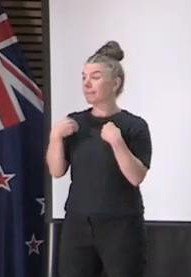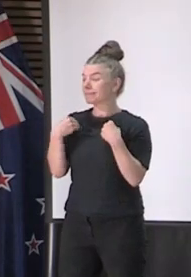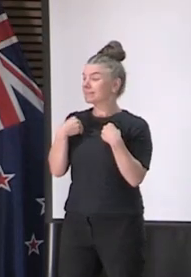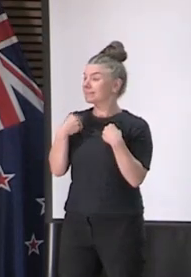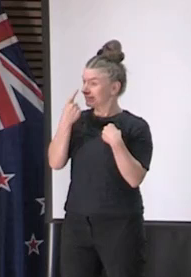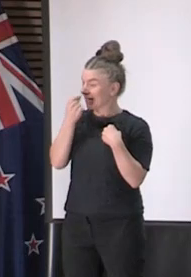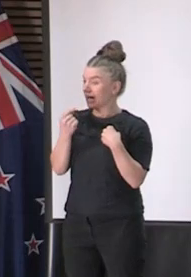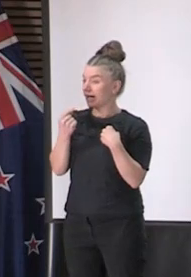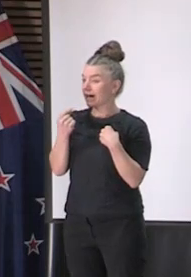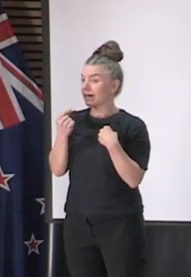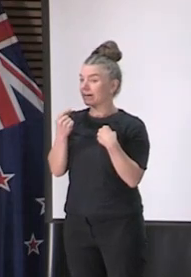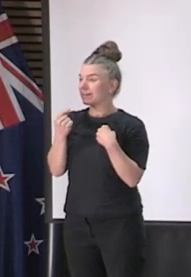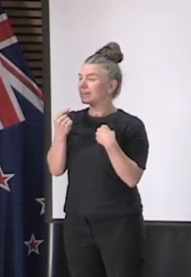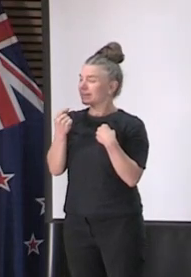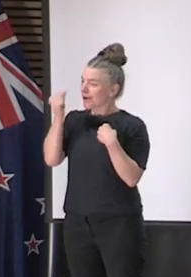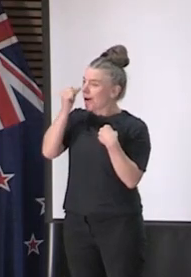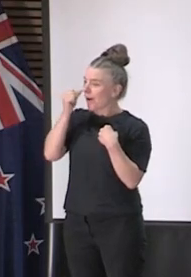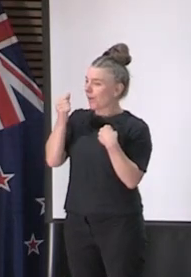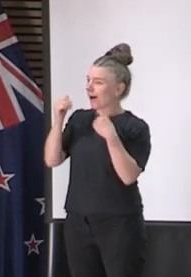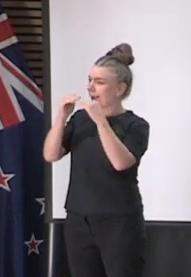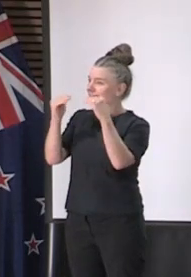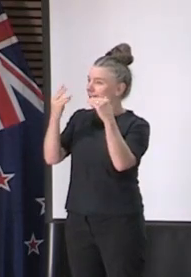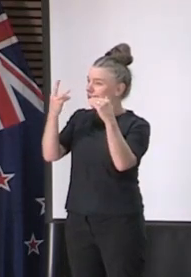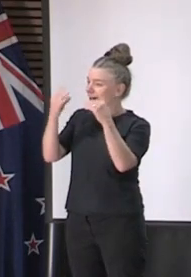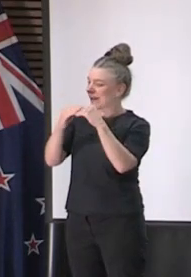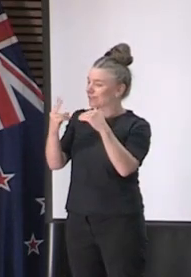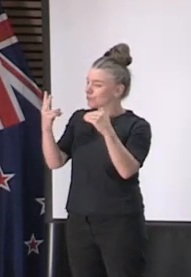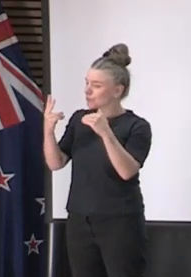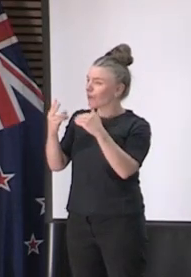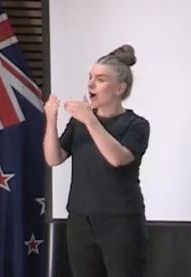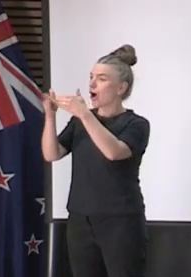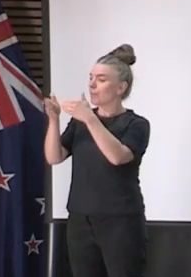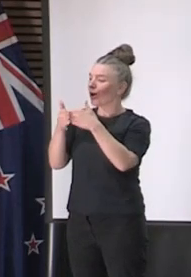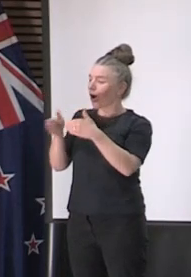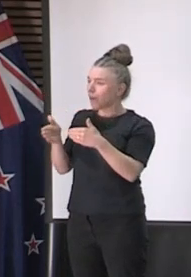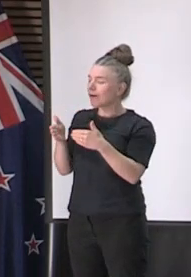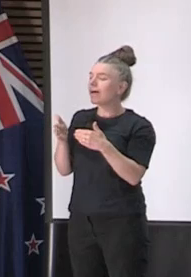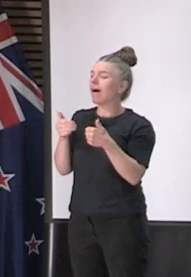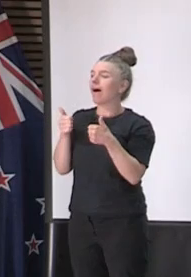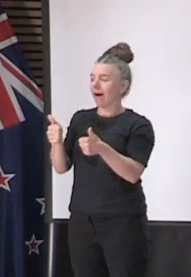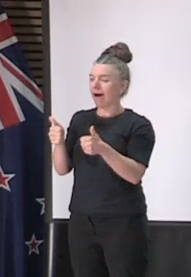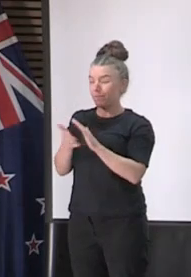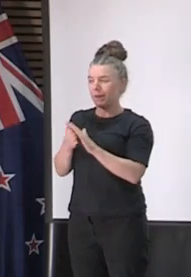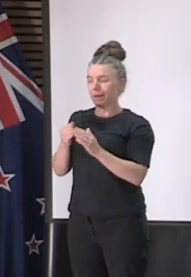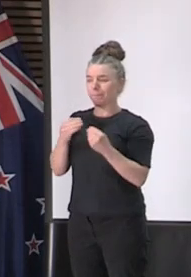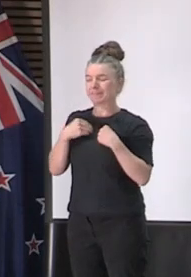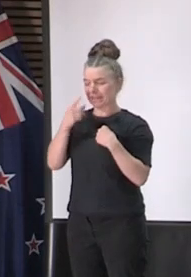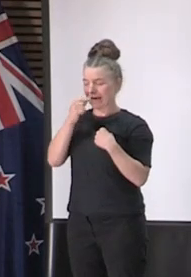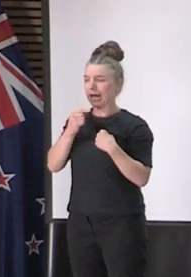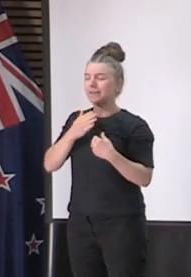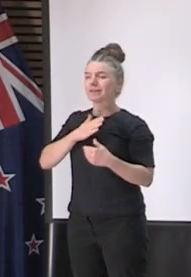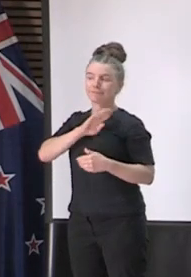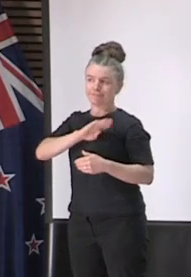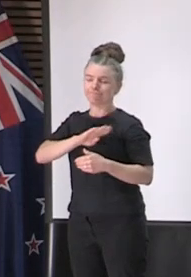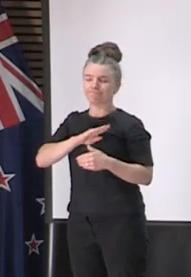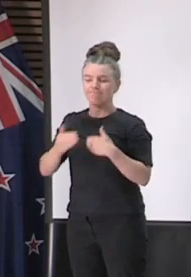around where we are in the alert framework and their ability to operate again as well, which also was something they were looking for certainty. Those ones that would have taken it